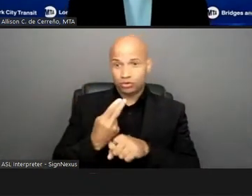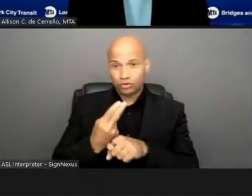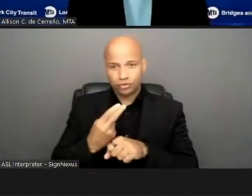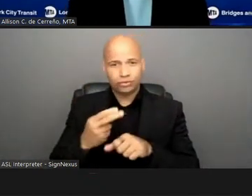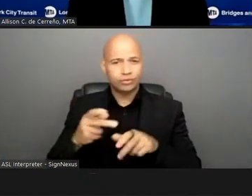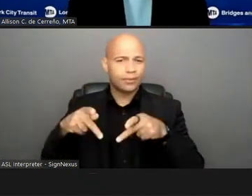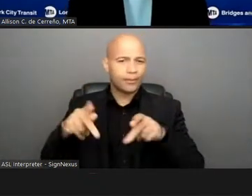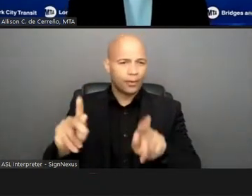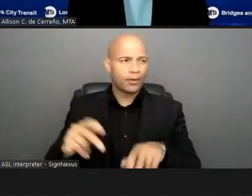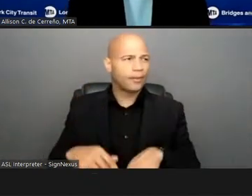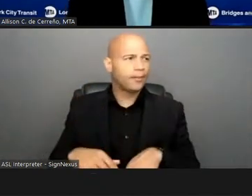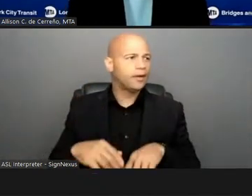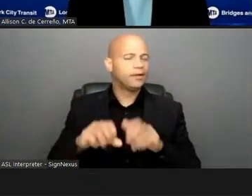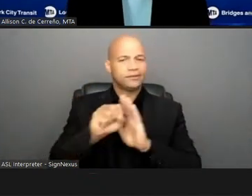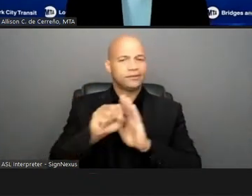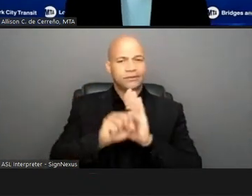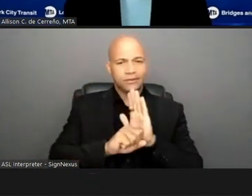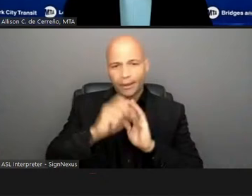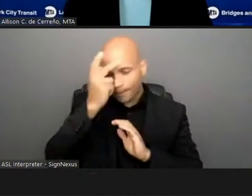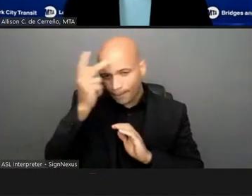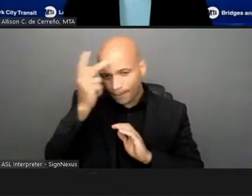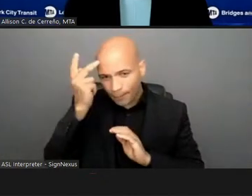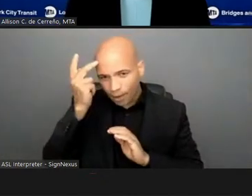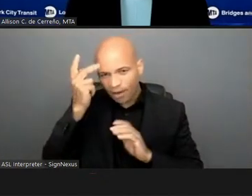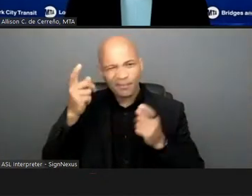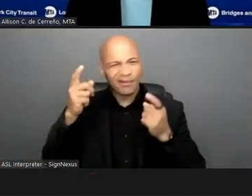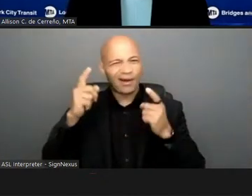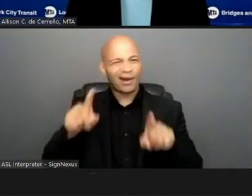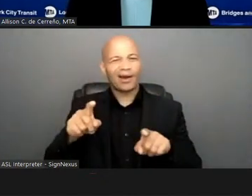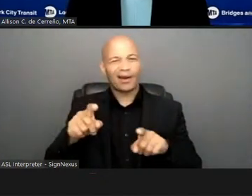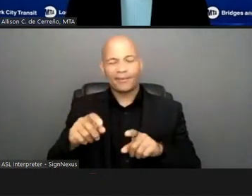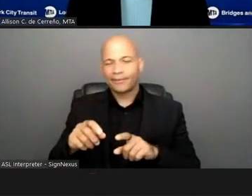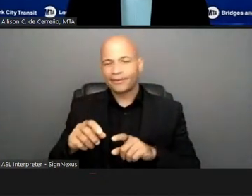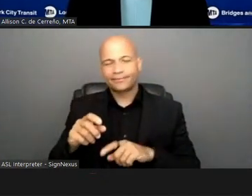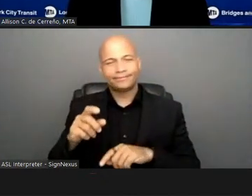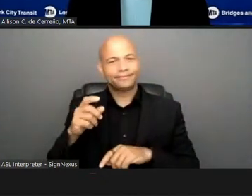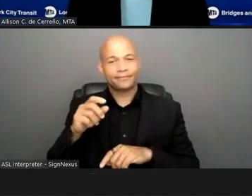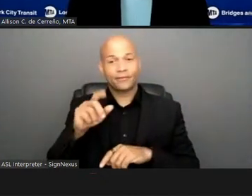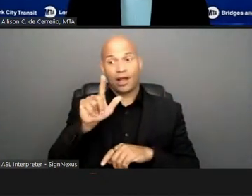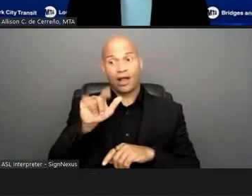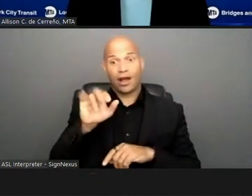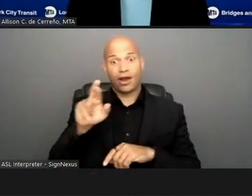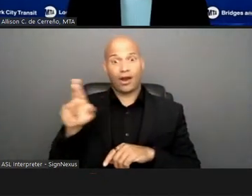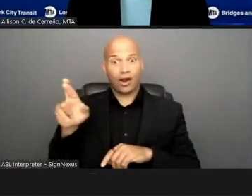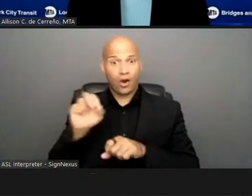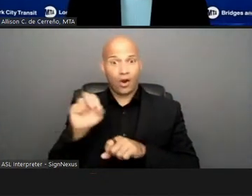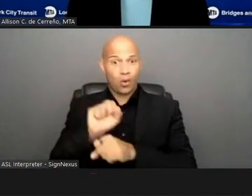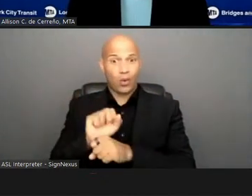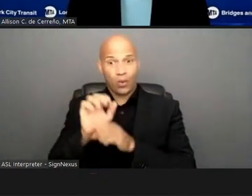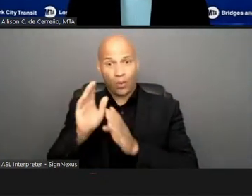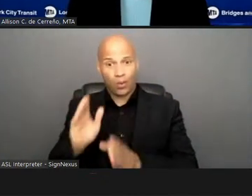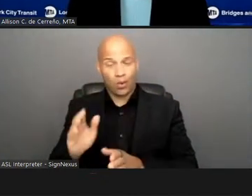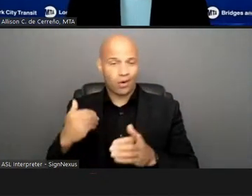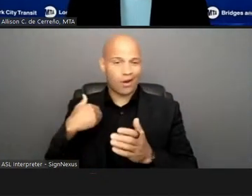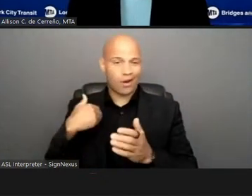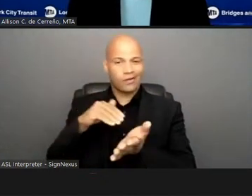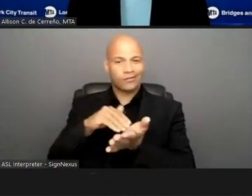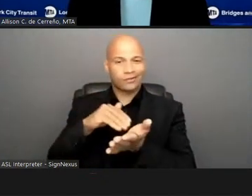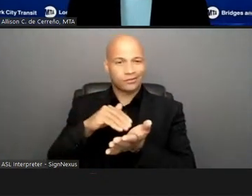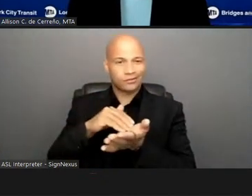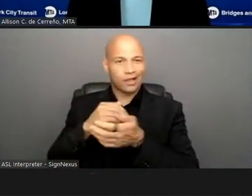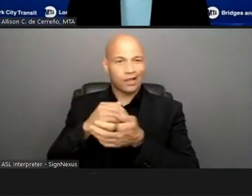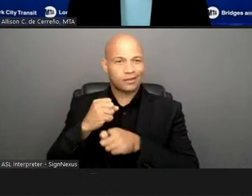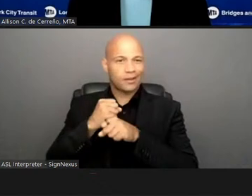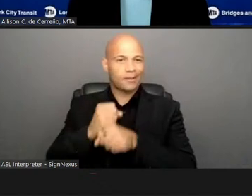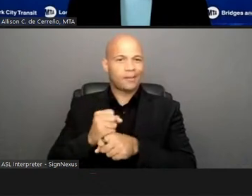state parks however the system was abused by Long Island railroad workers who had doctors create phony disability